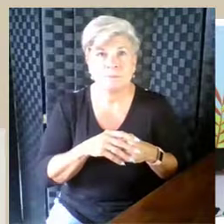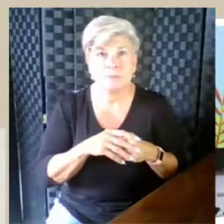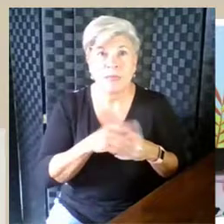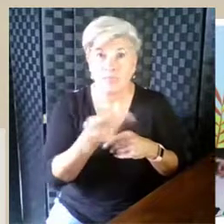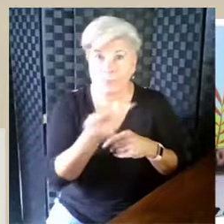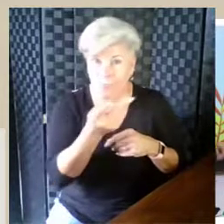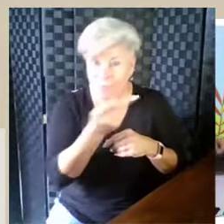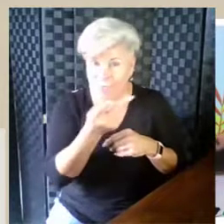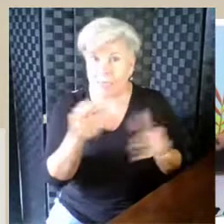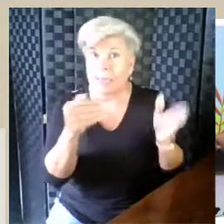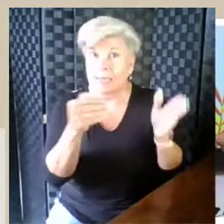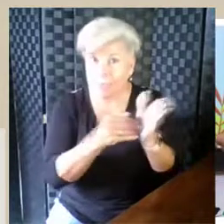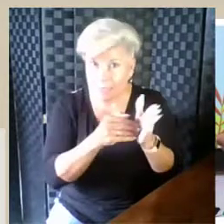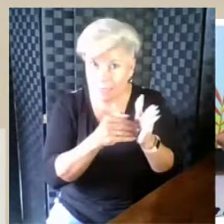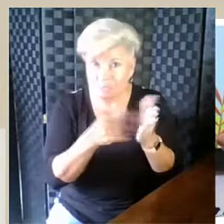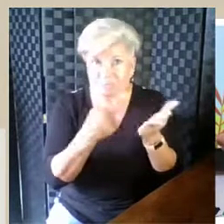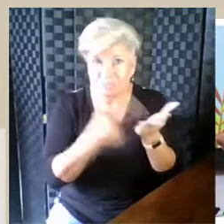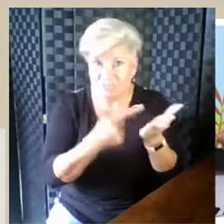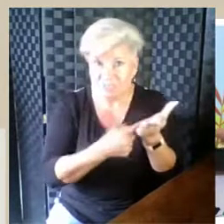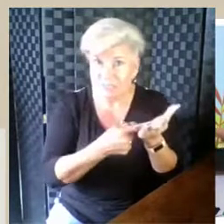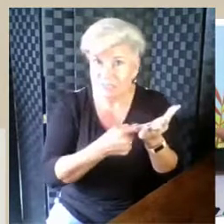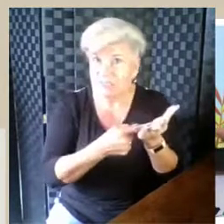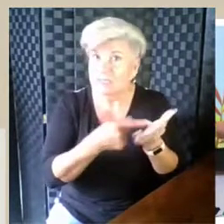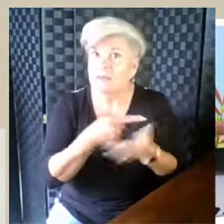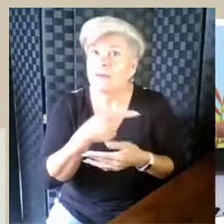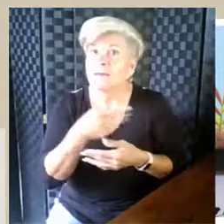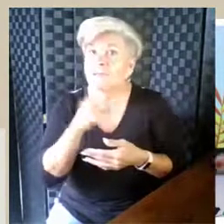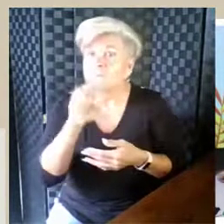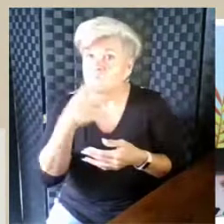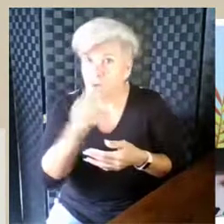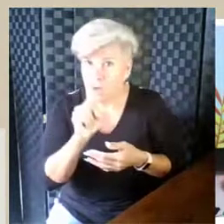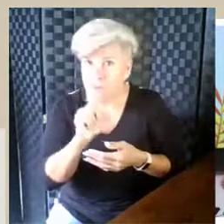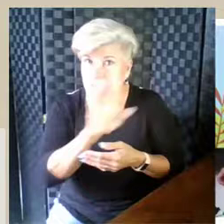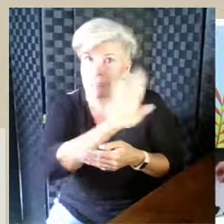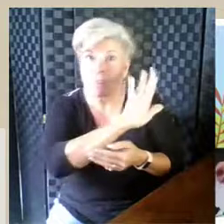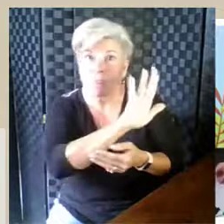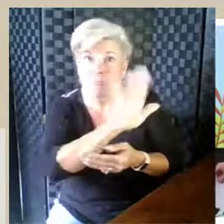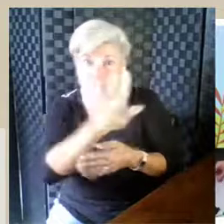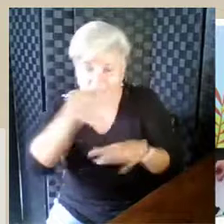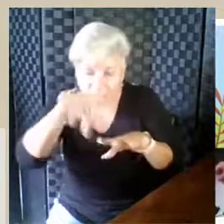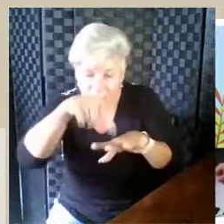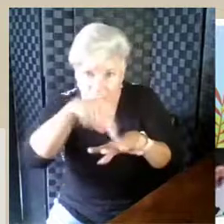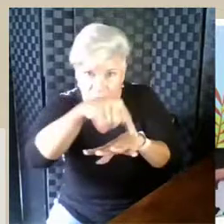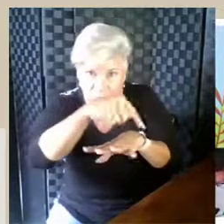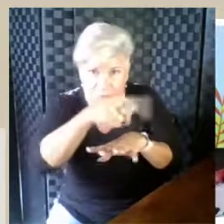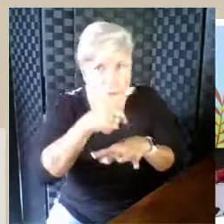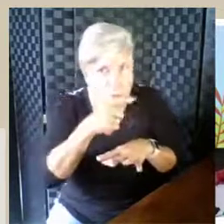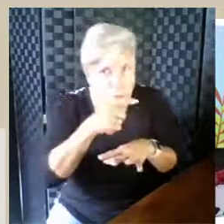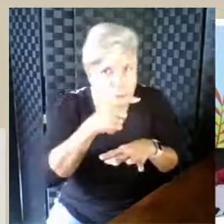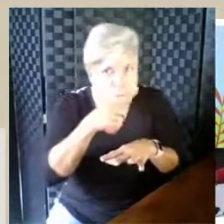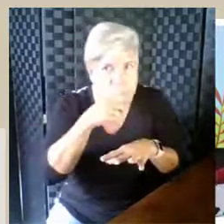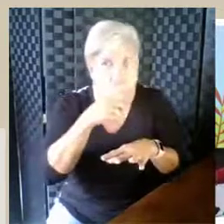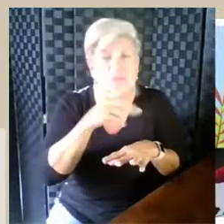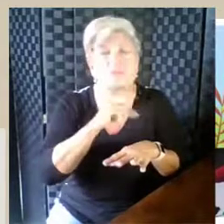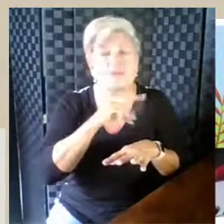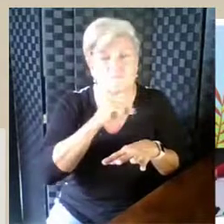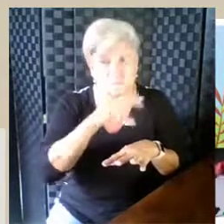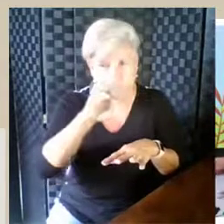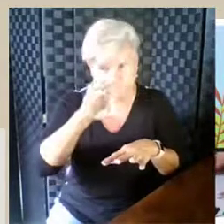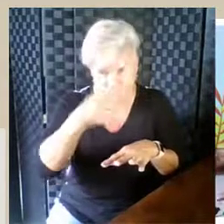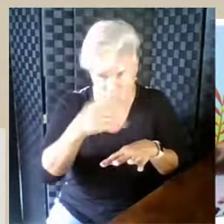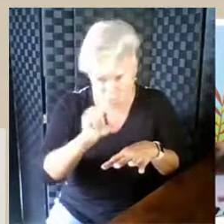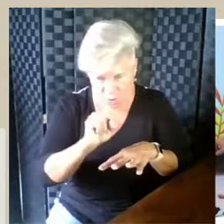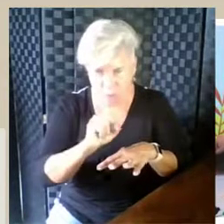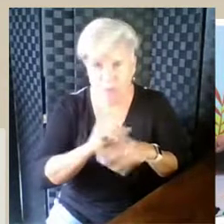They, again, talking and referring to the word frogs. Their webbed feet, so whose webbed feet are we talking about? We're